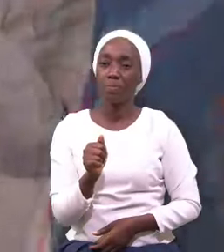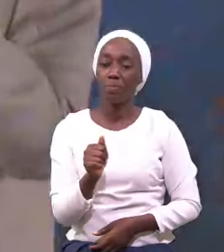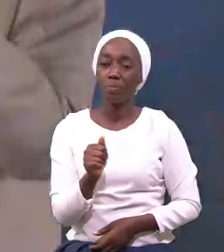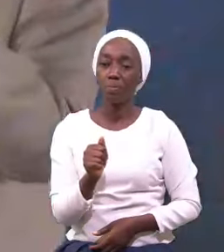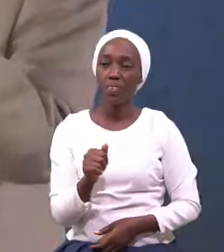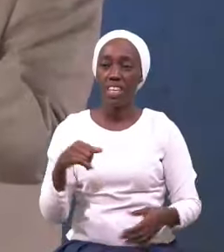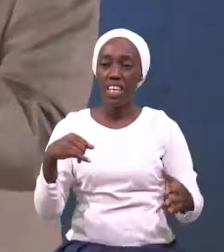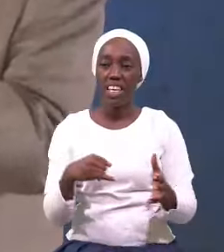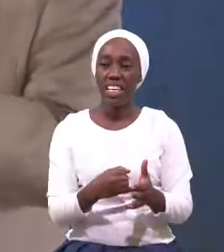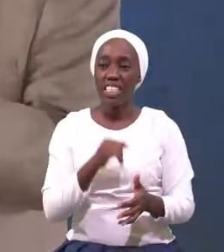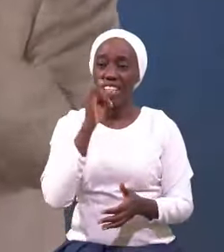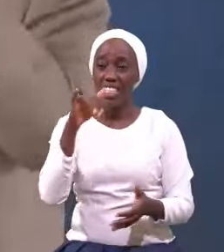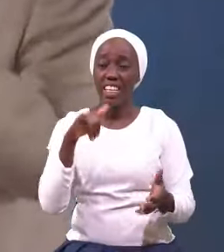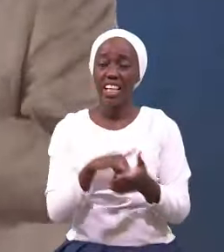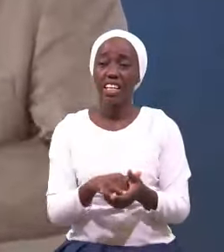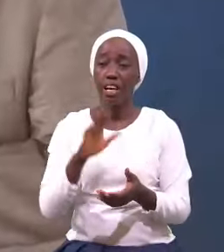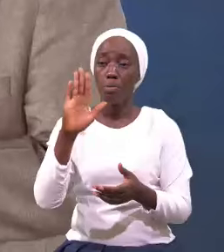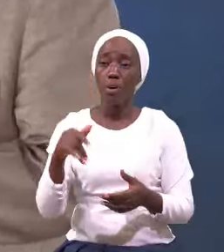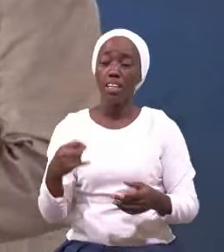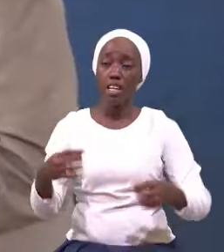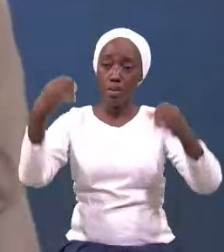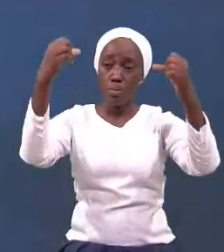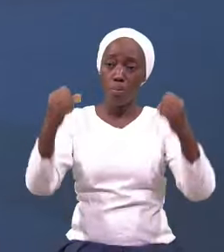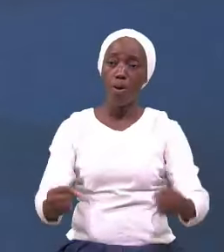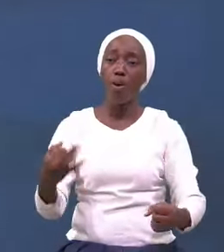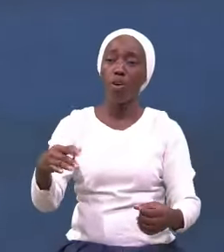It is that by the power of the Spirit